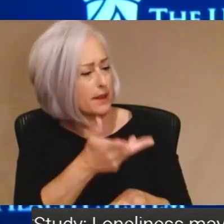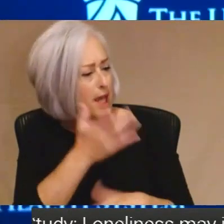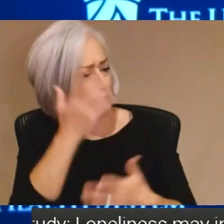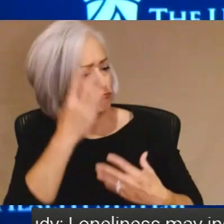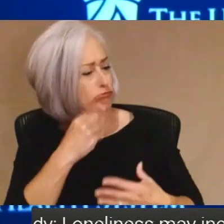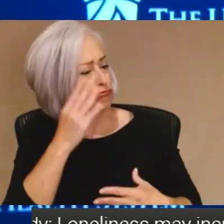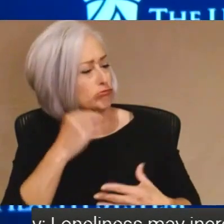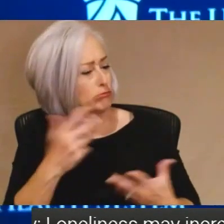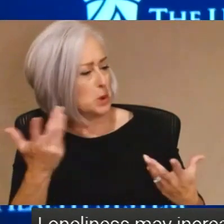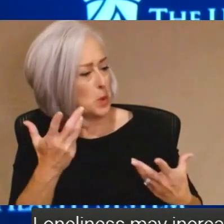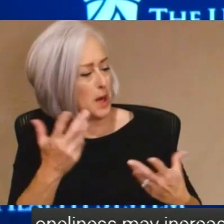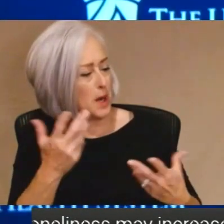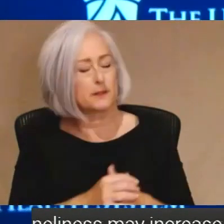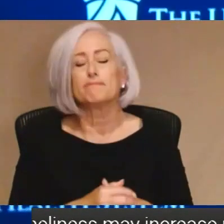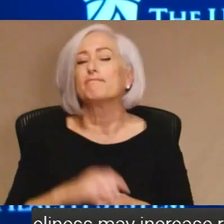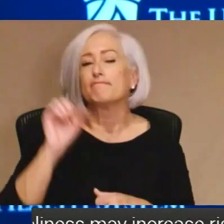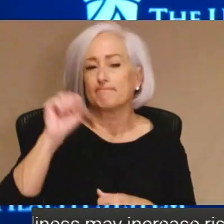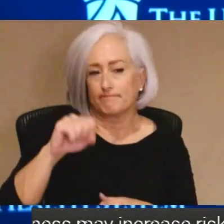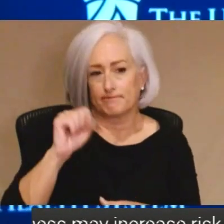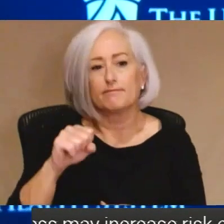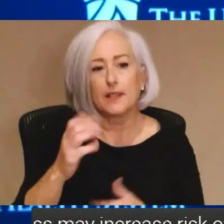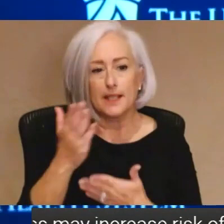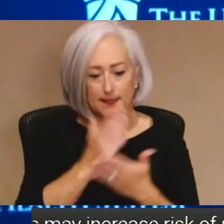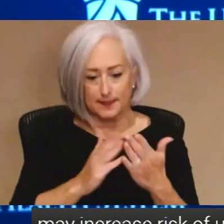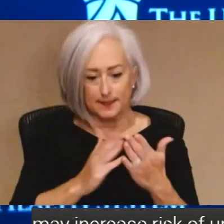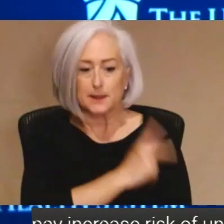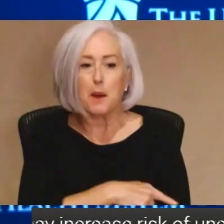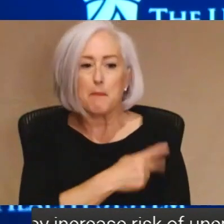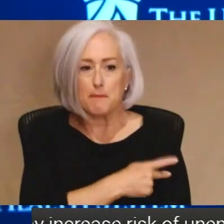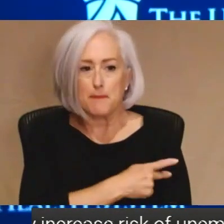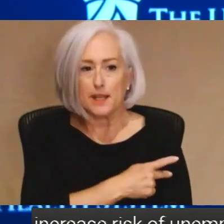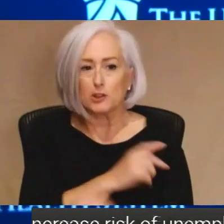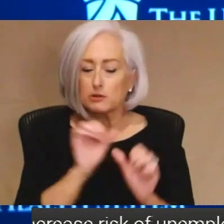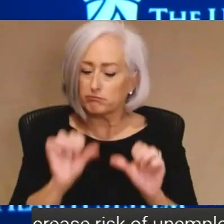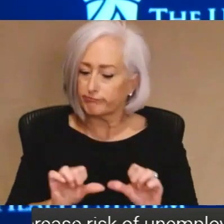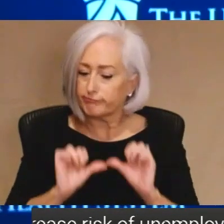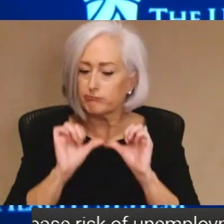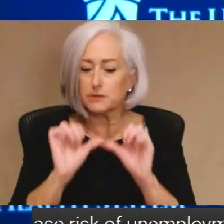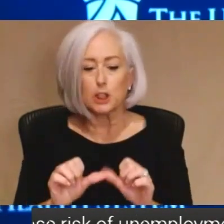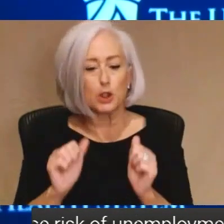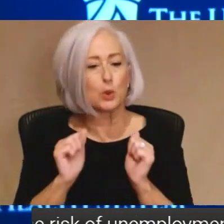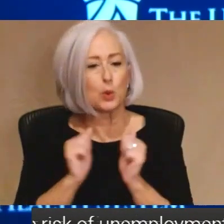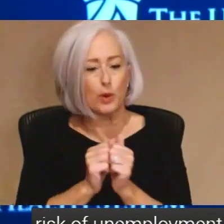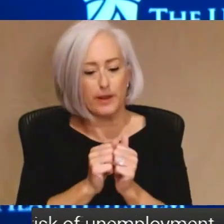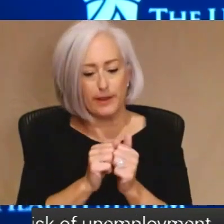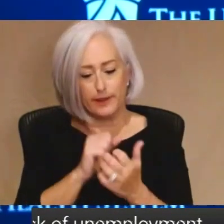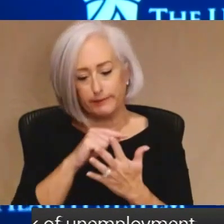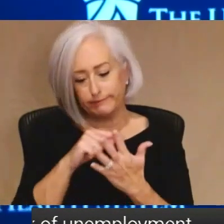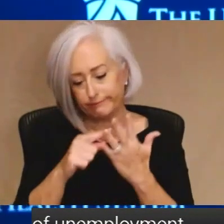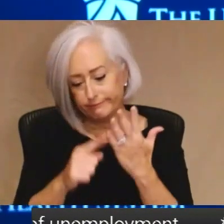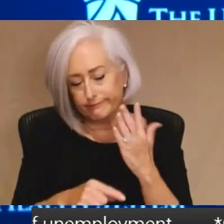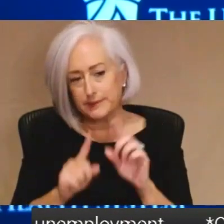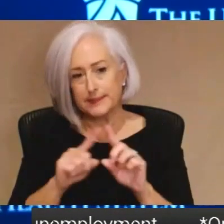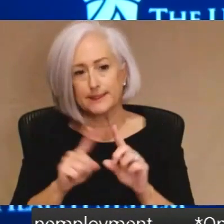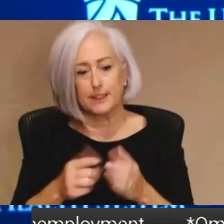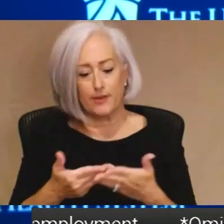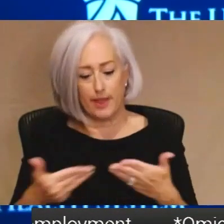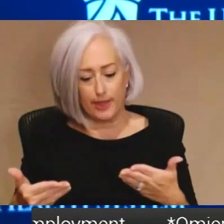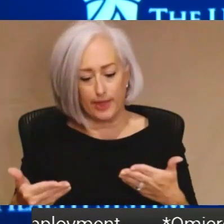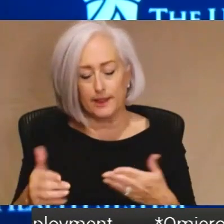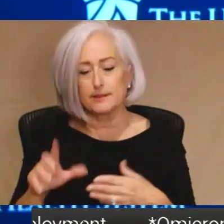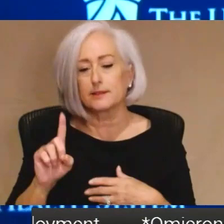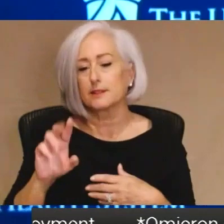There are some patients that we're seeing who just, they continue with a wide variety of things, like Dr. Hawkinson referred to, some of